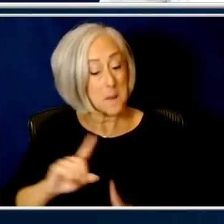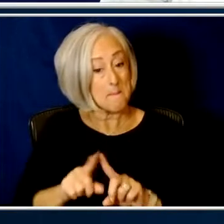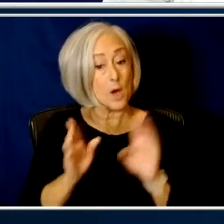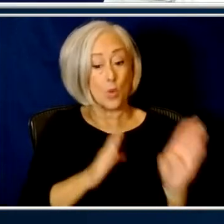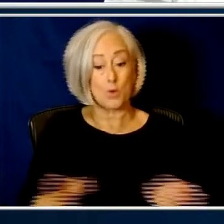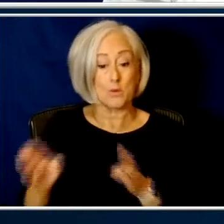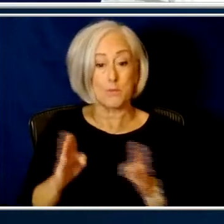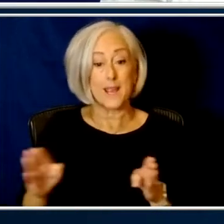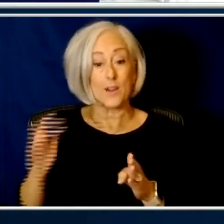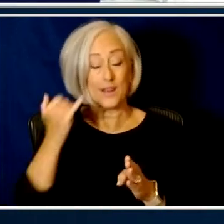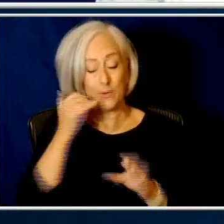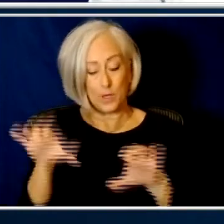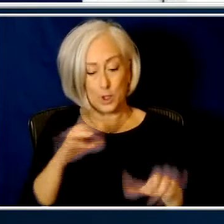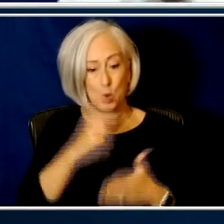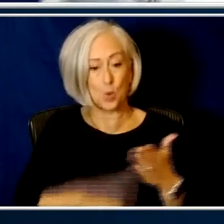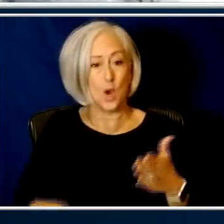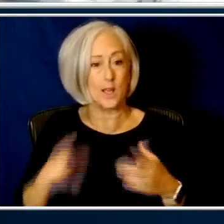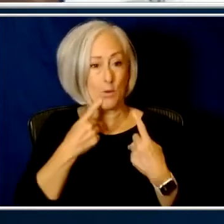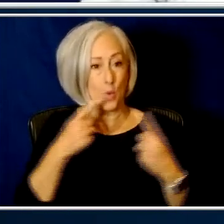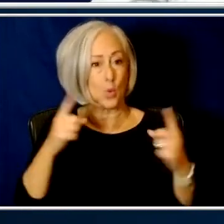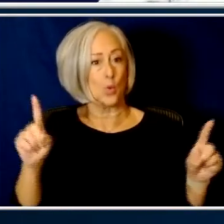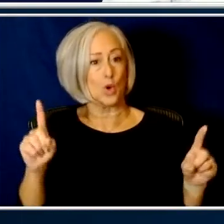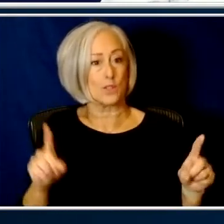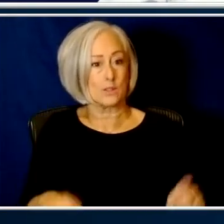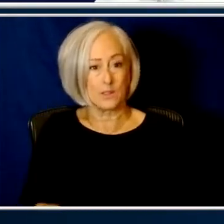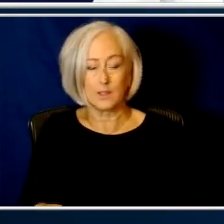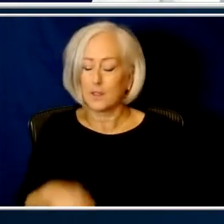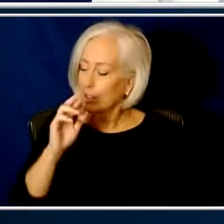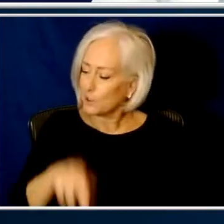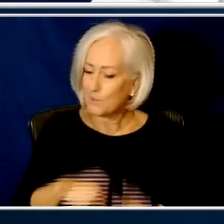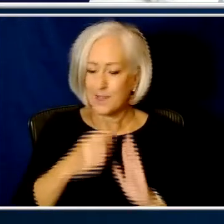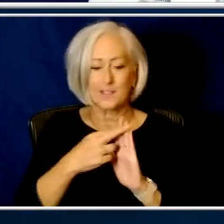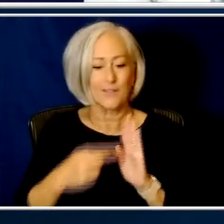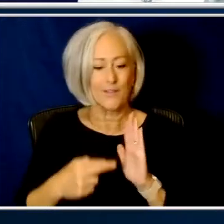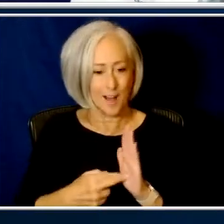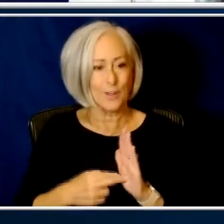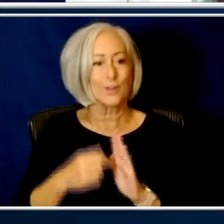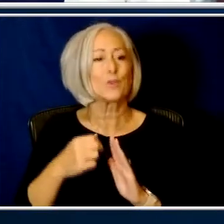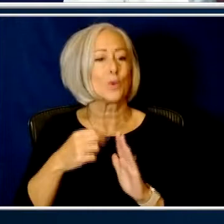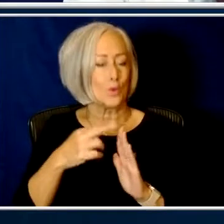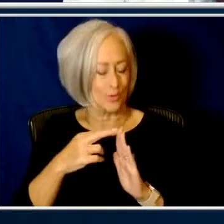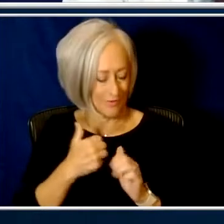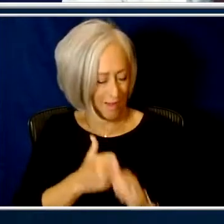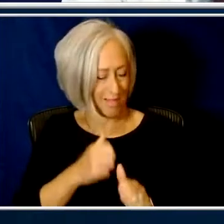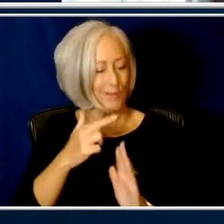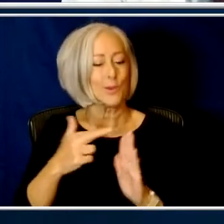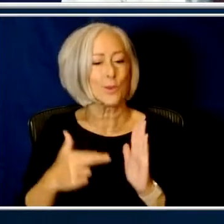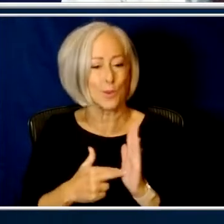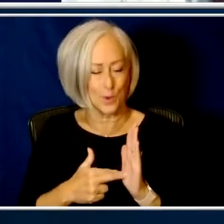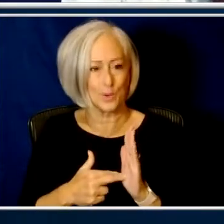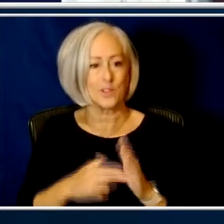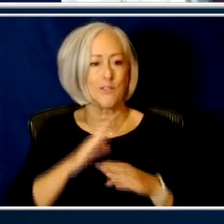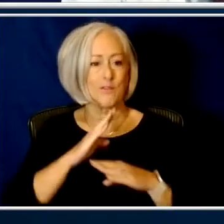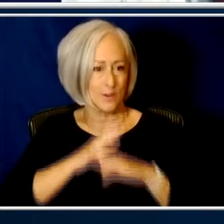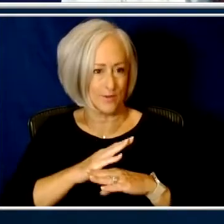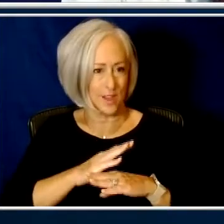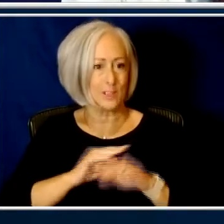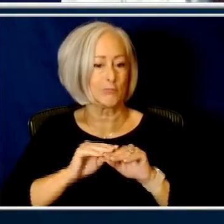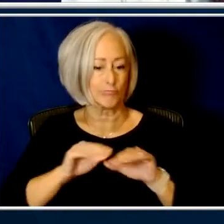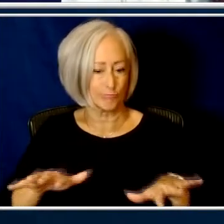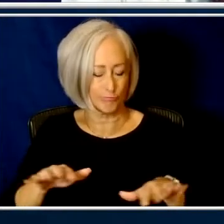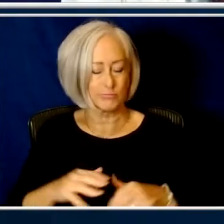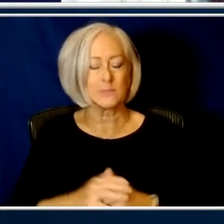all, the rules of infection prevention control, which continue to follow you wherever you go, but also vaccination, which is an important